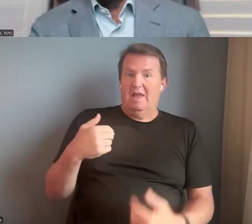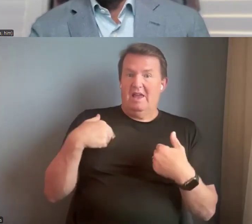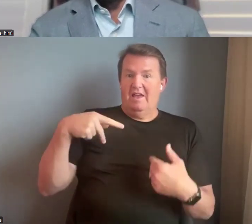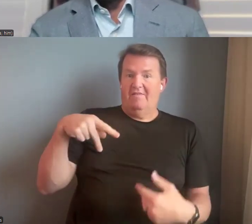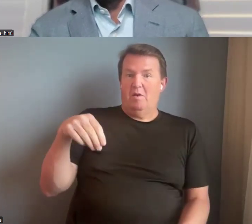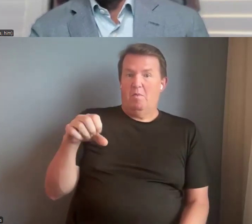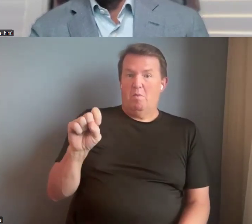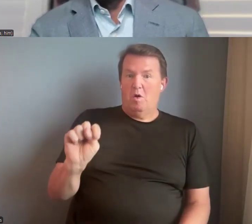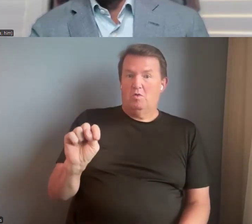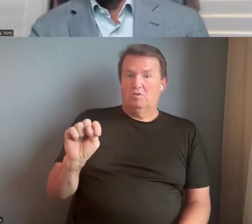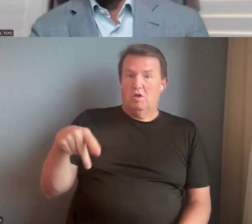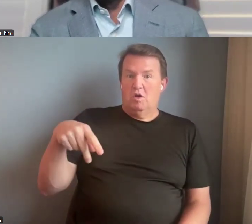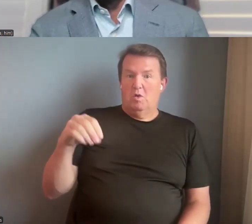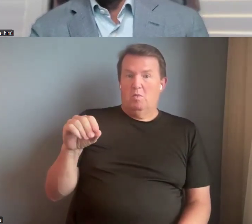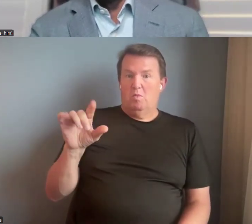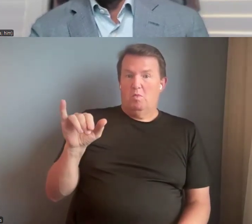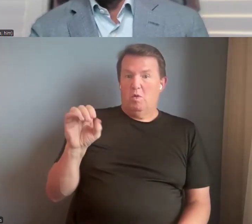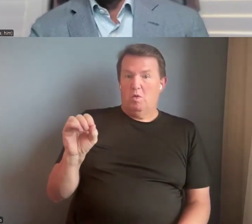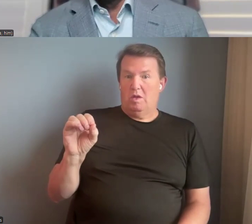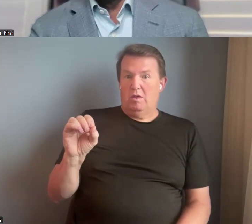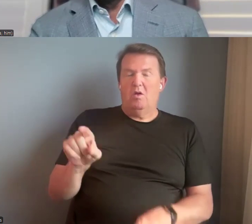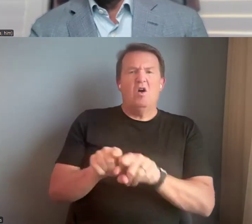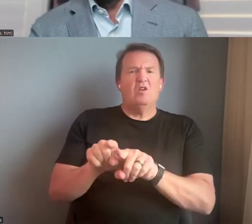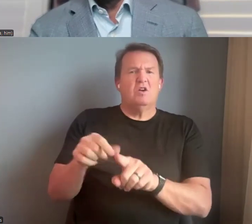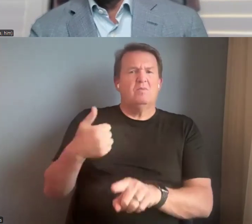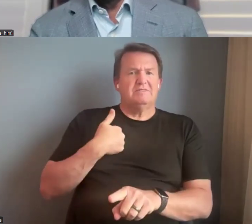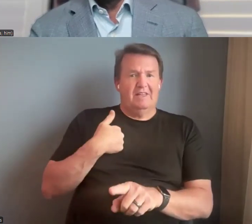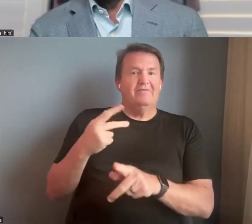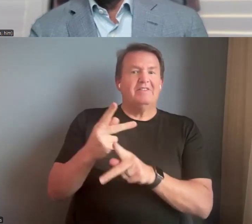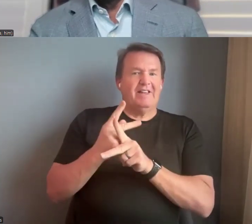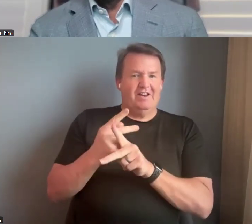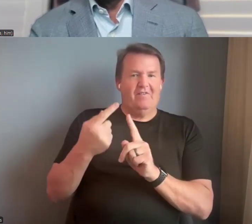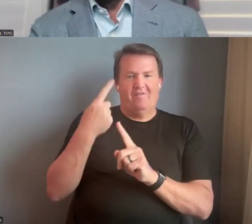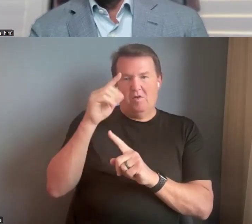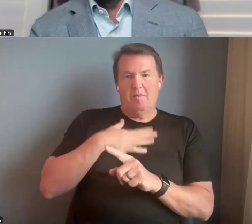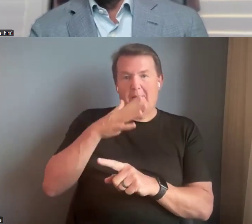post-polio. And also was a caregiver for my parents